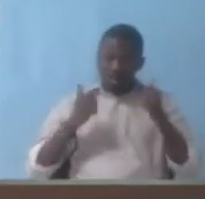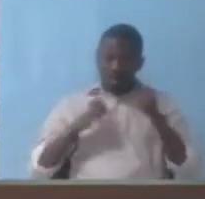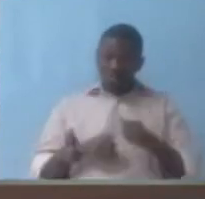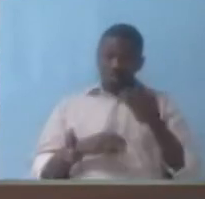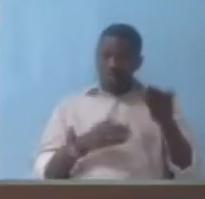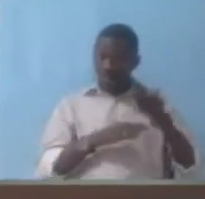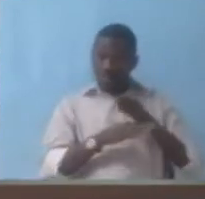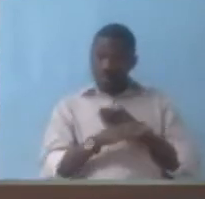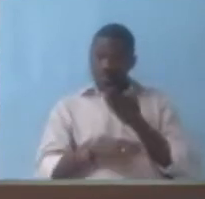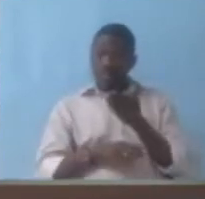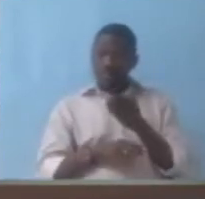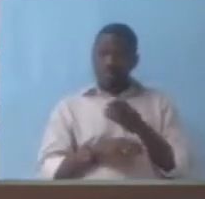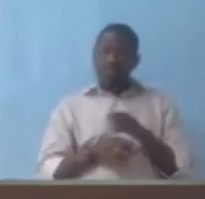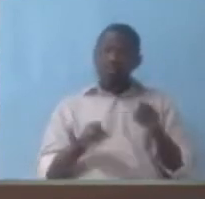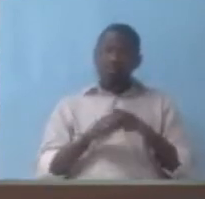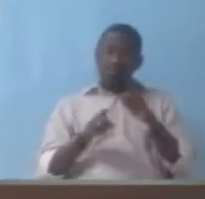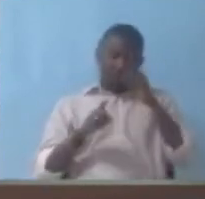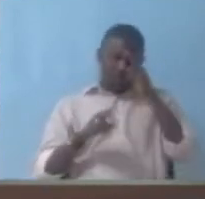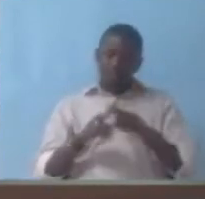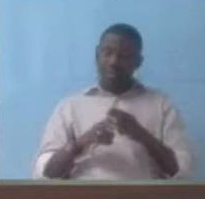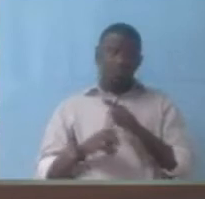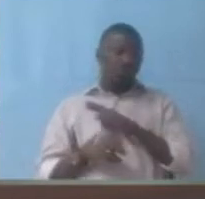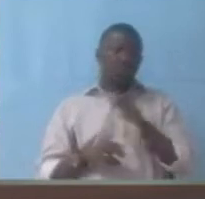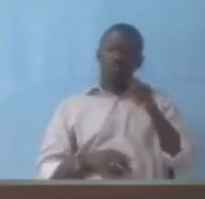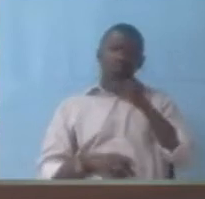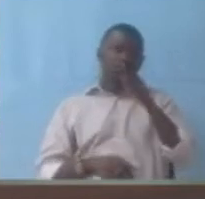Respect is not correct.